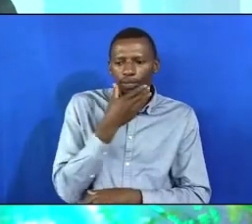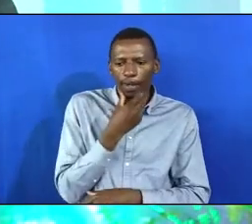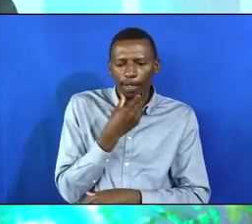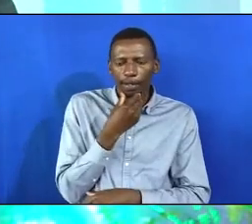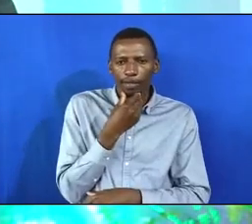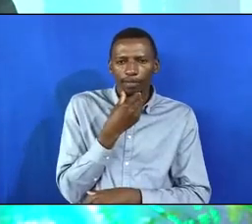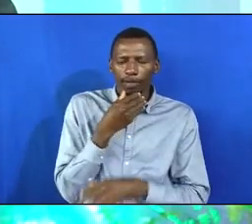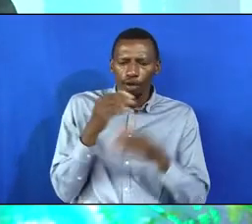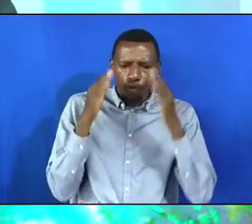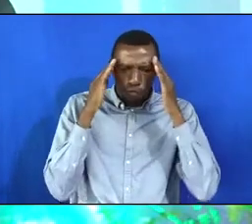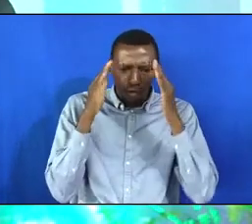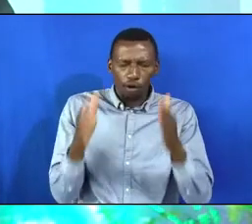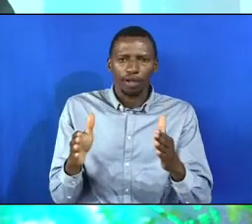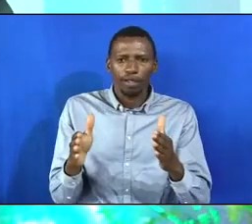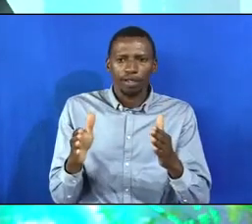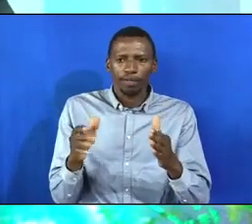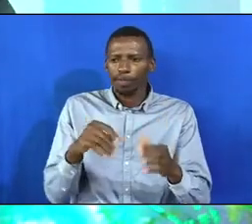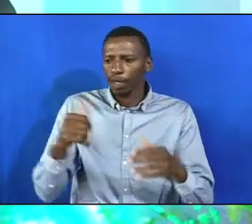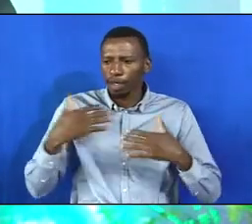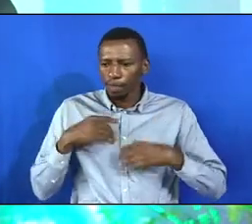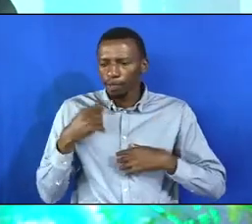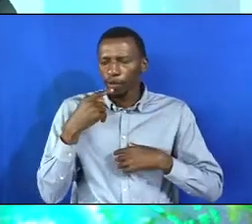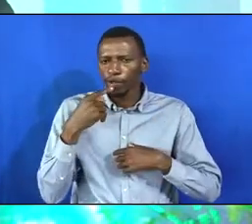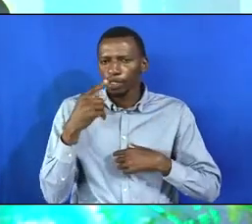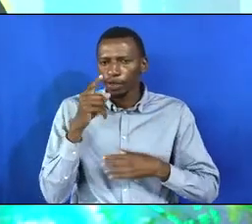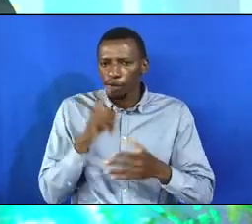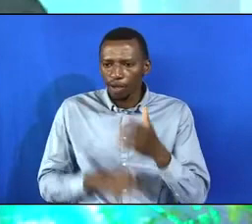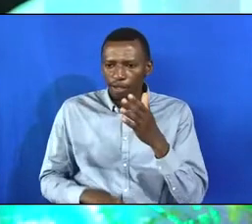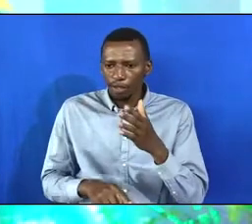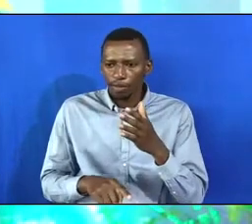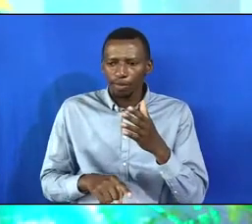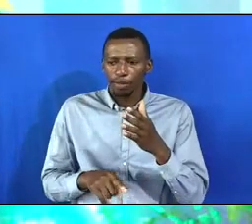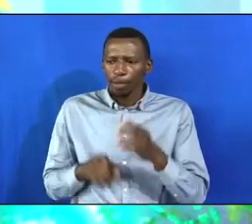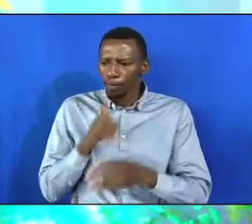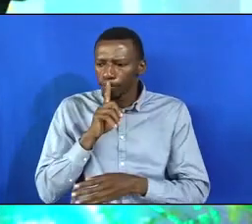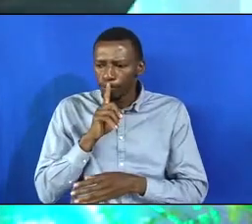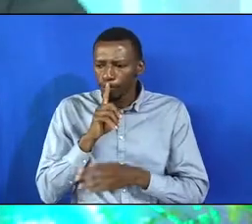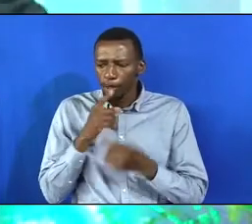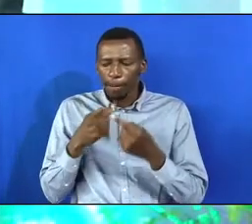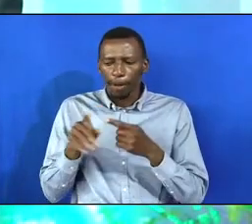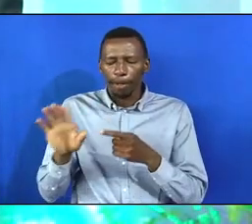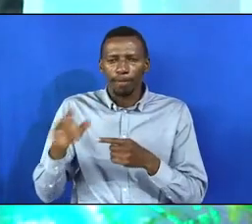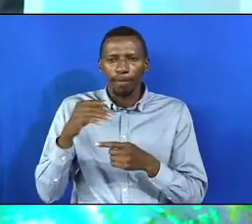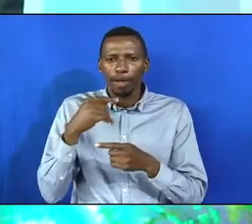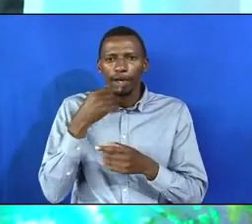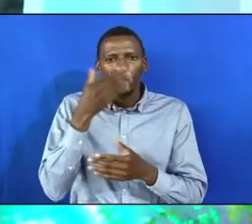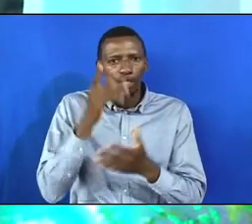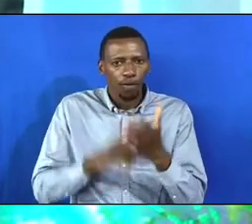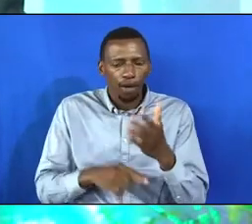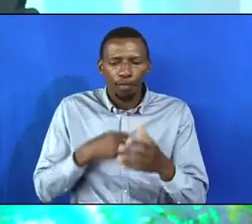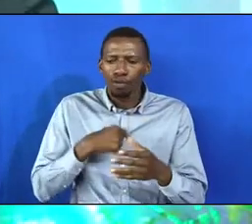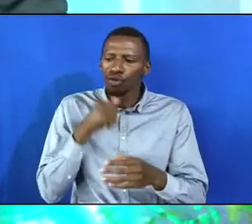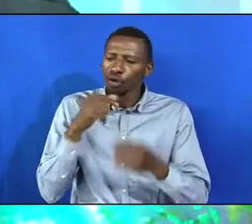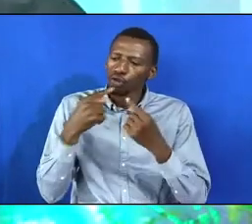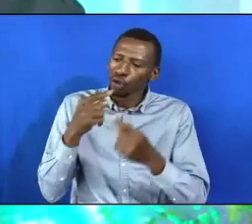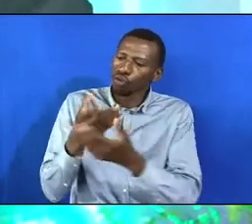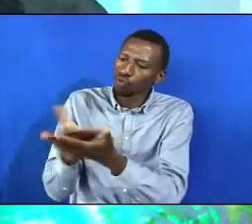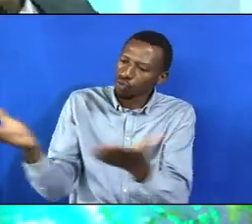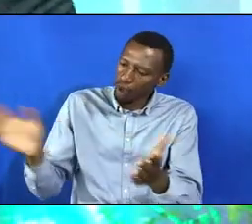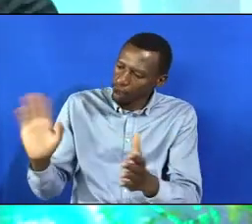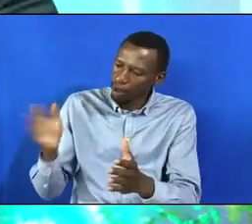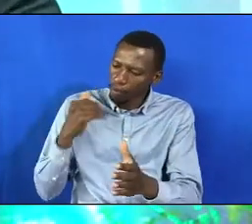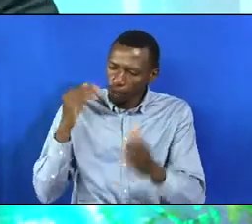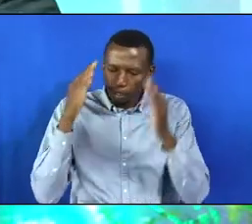quiet, but I can imagine in his face he was saying, I'm not addressing you, I'm addressing Jesus. As long